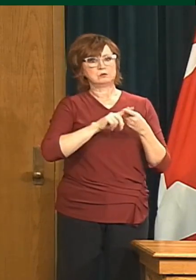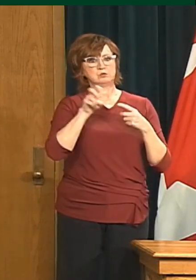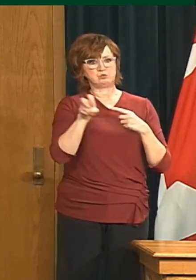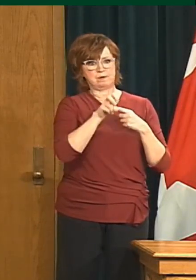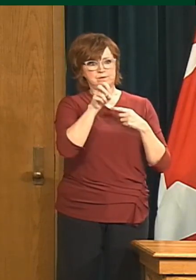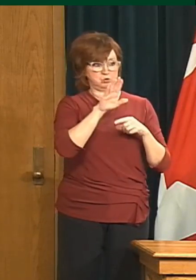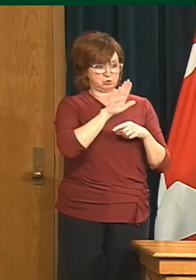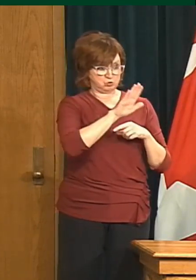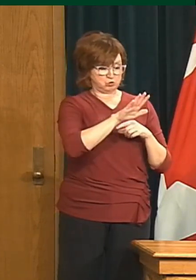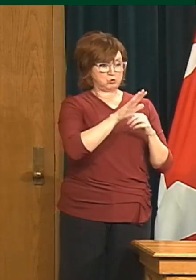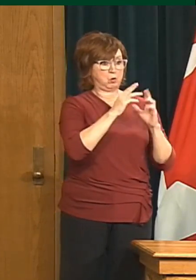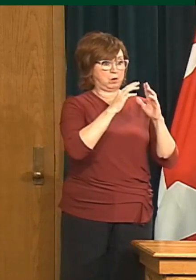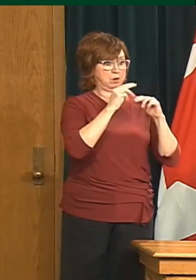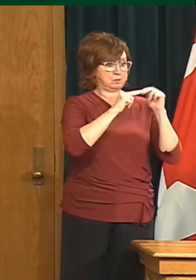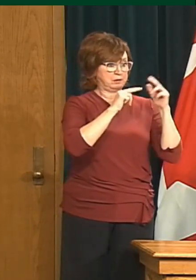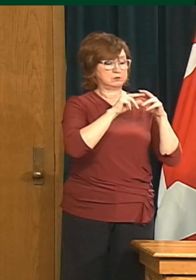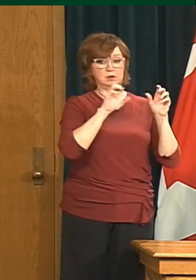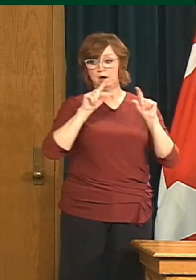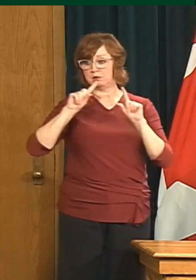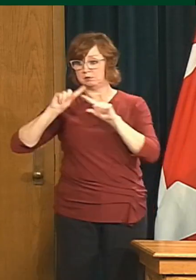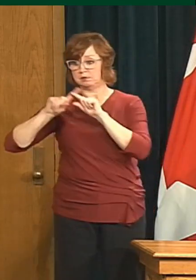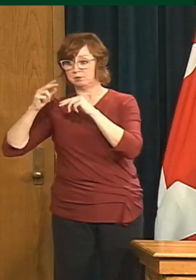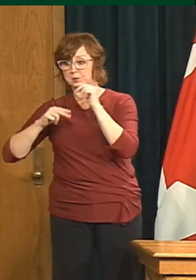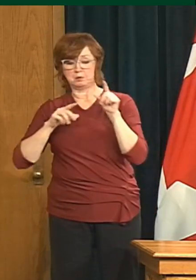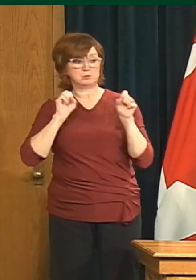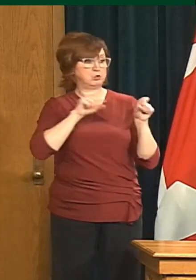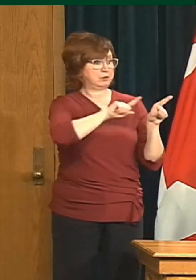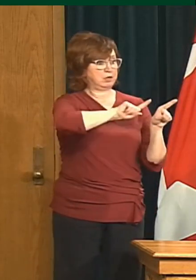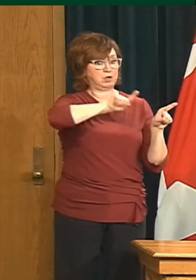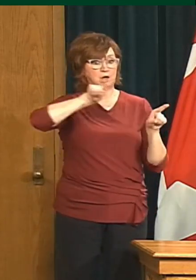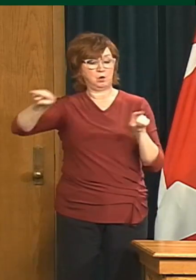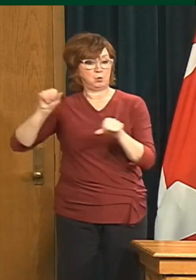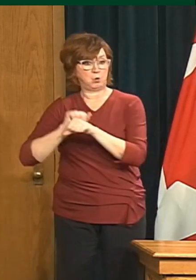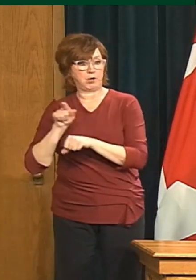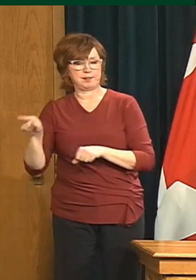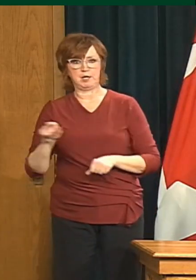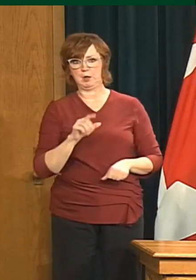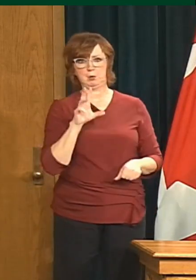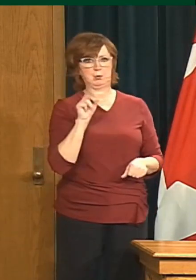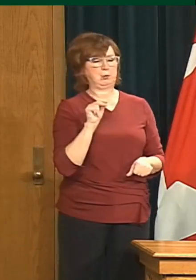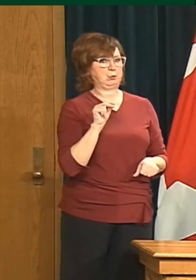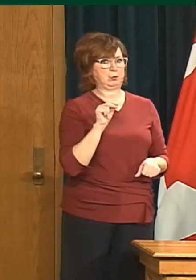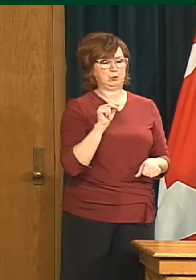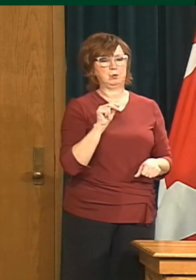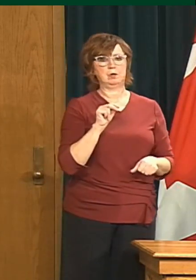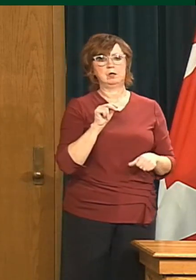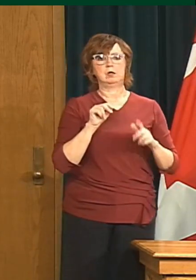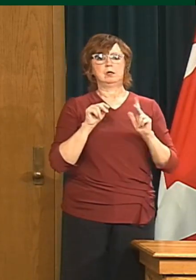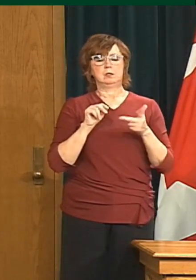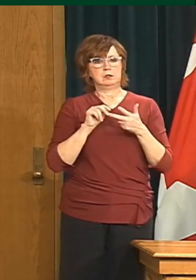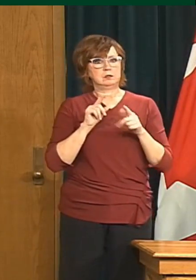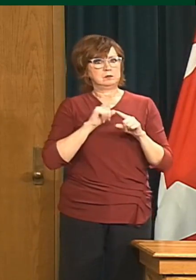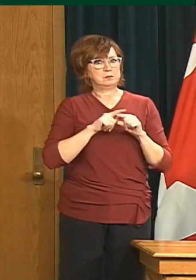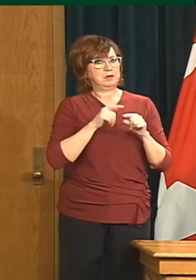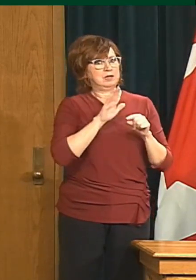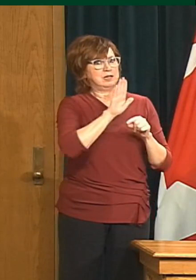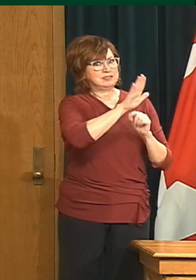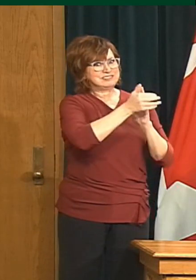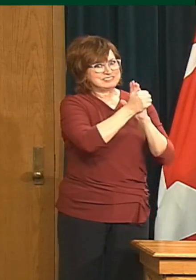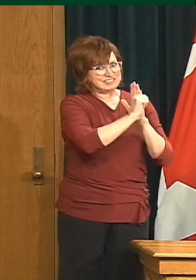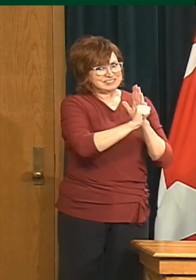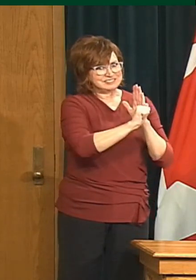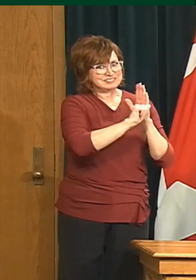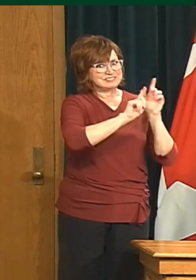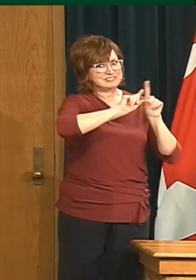Having said that, there are many categories of staff who actually are specialized and will have to work at several facilities